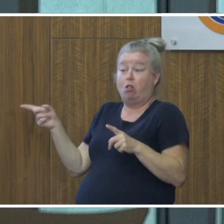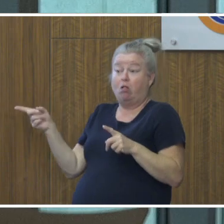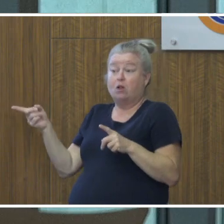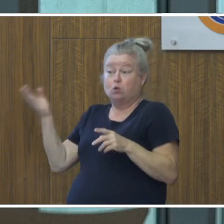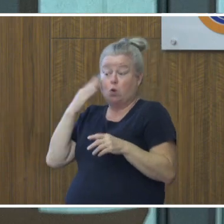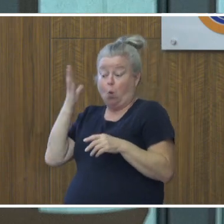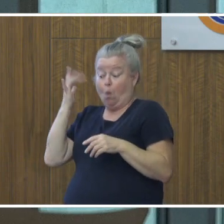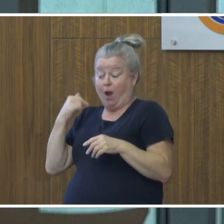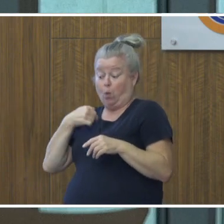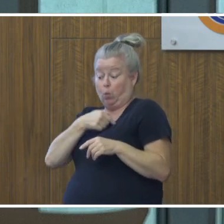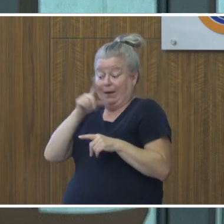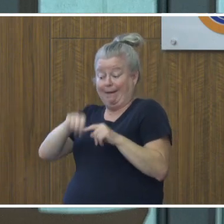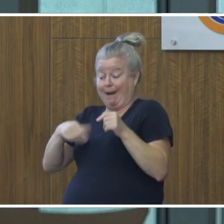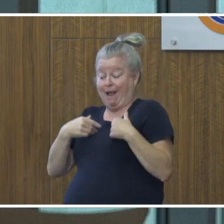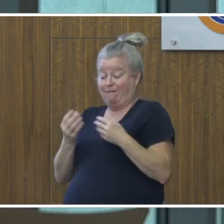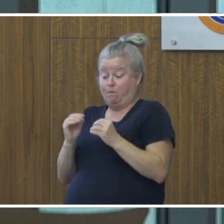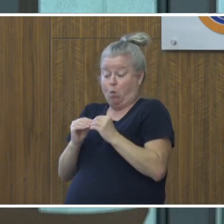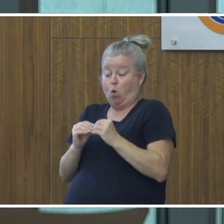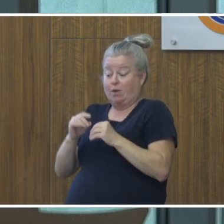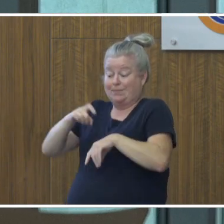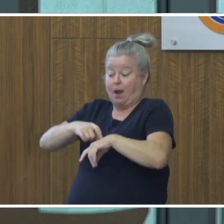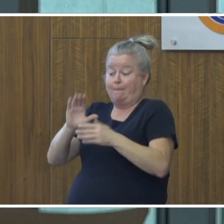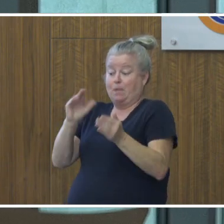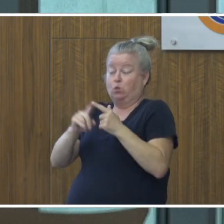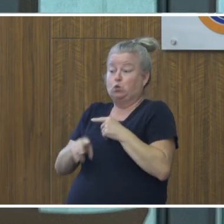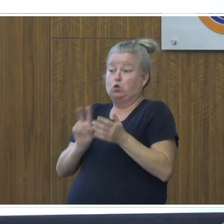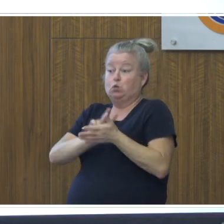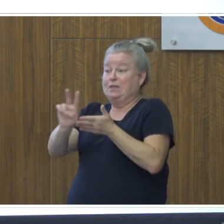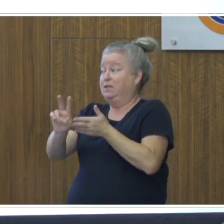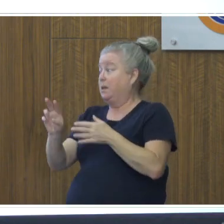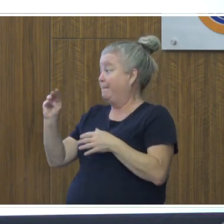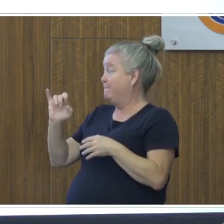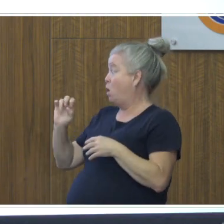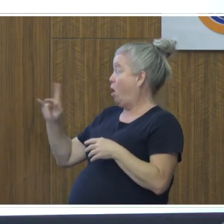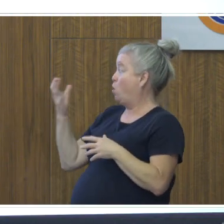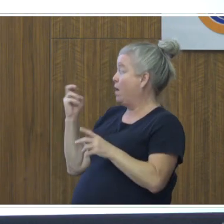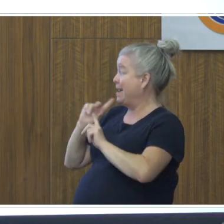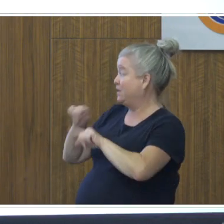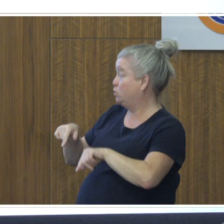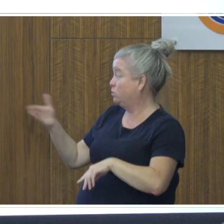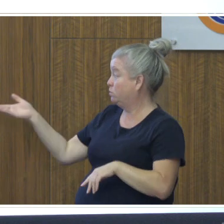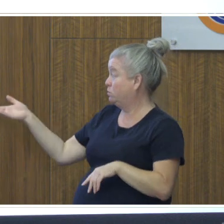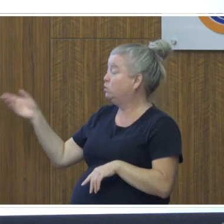why we can't have more time than those 2 weeks. Mark, would you like to answer that?